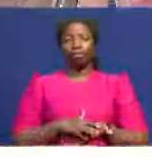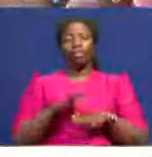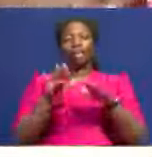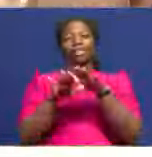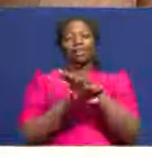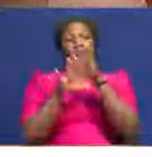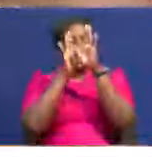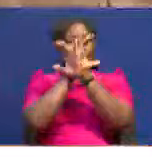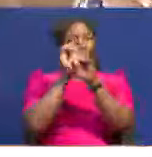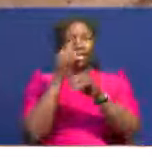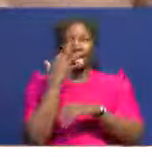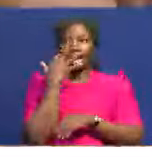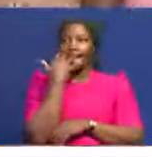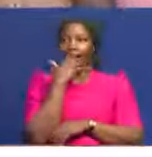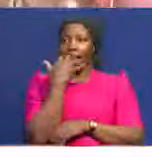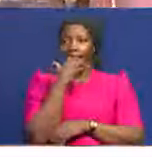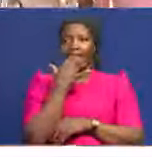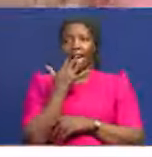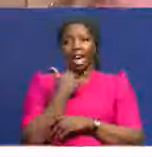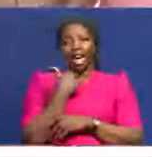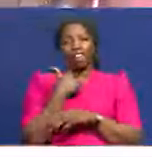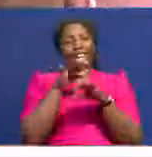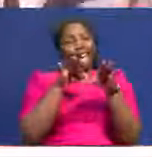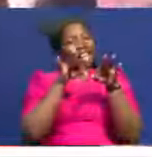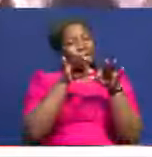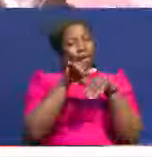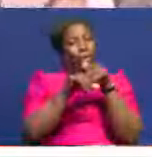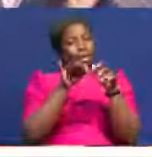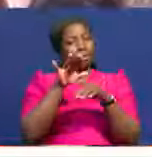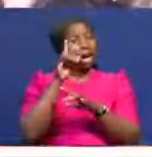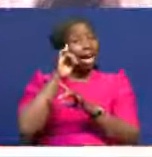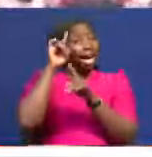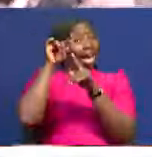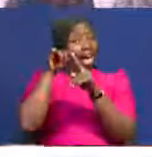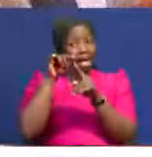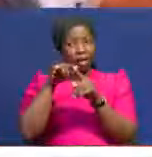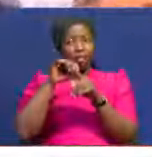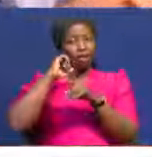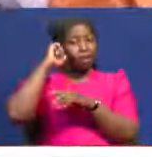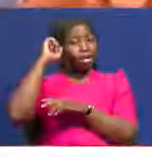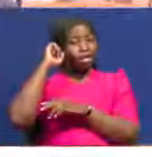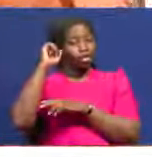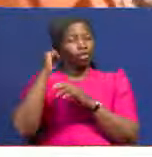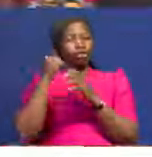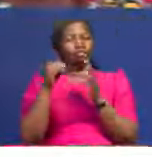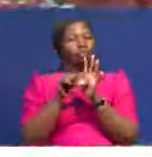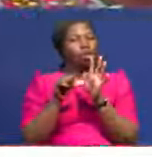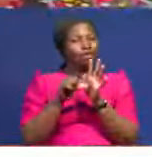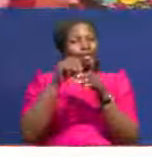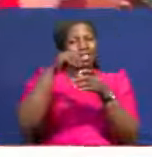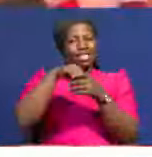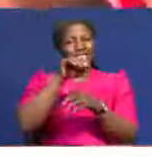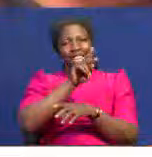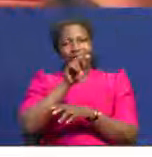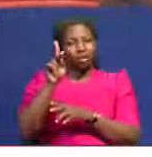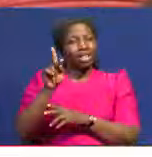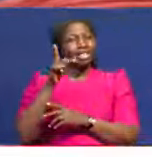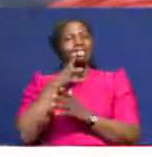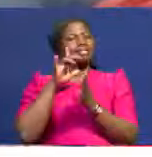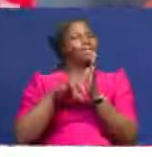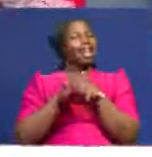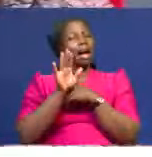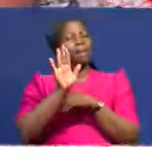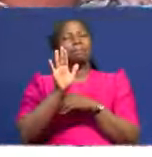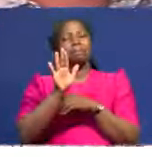Deputy President Rigathi Gachagua cleared the air on his perceived political tribulations within the Kenya Kwanza Alliance, saying his critics